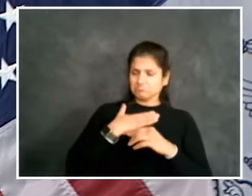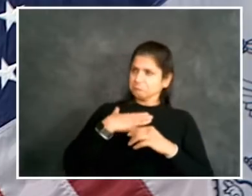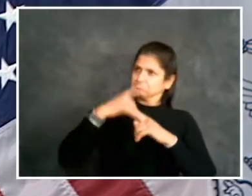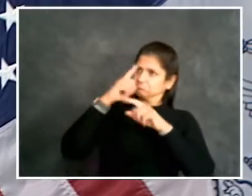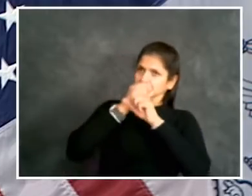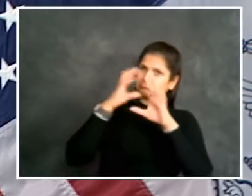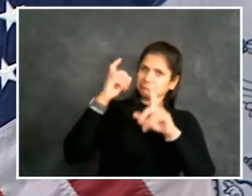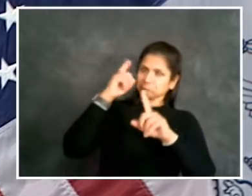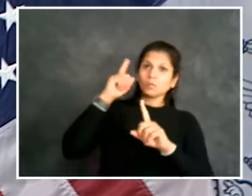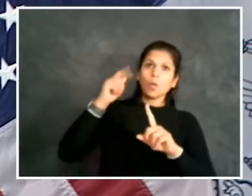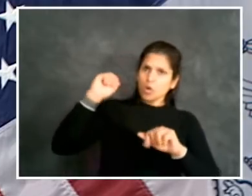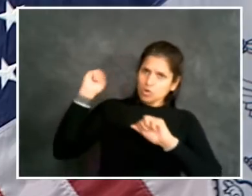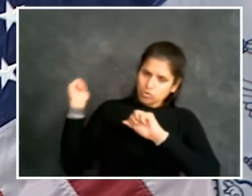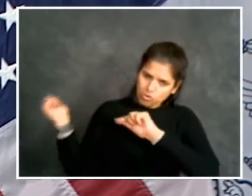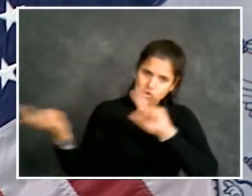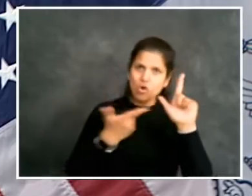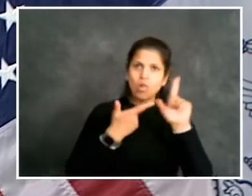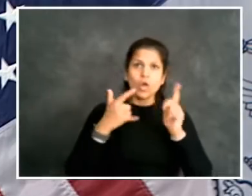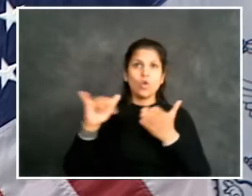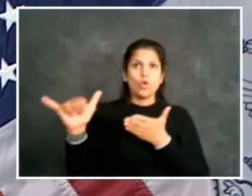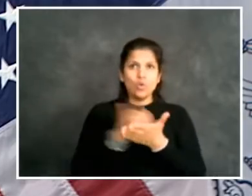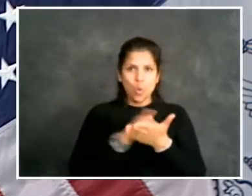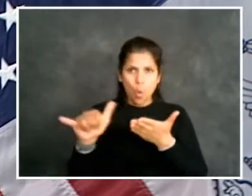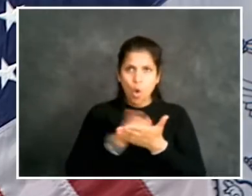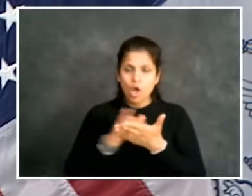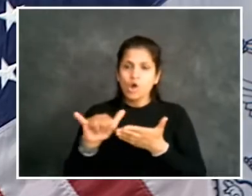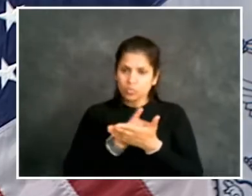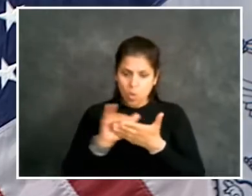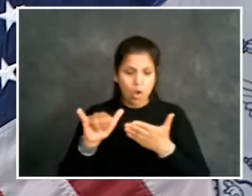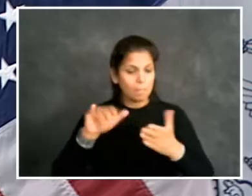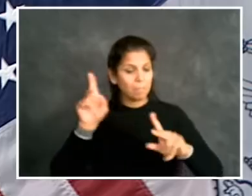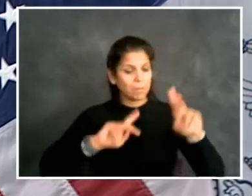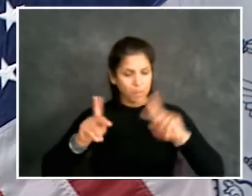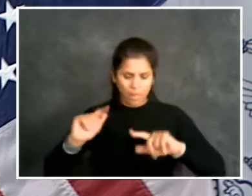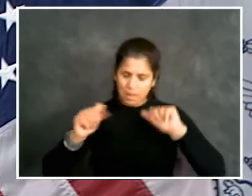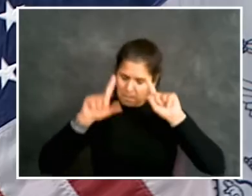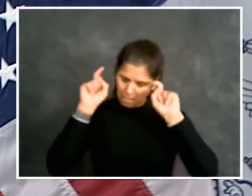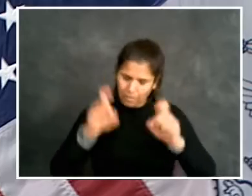people of that. We're going to provide them to people for free, as I said, in terms of grocery stores,